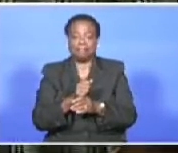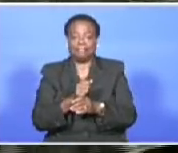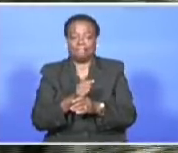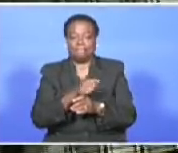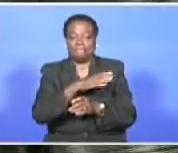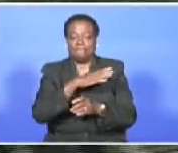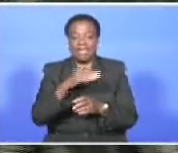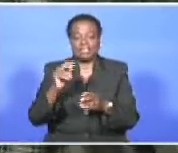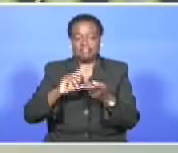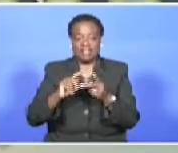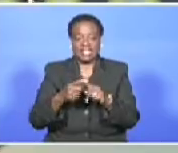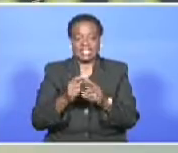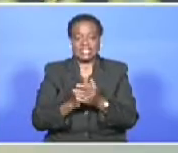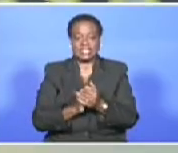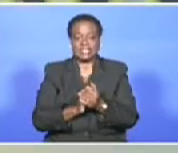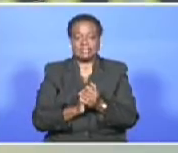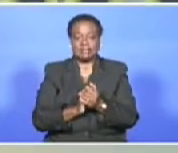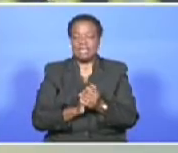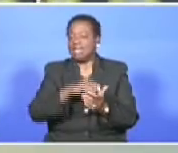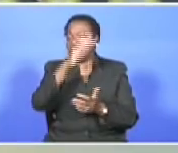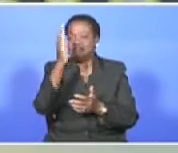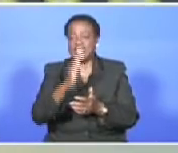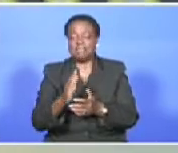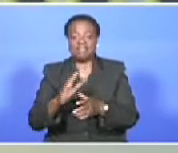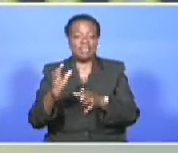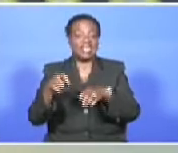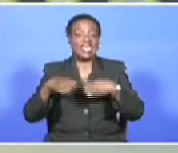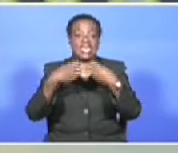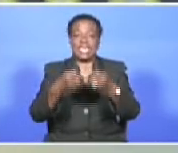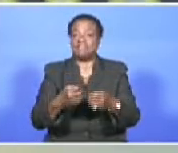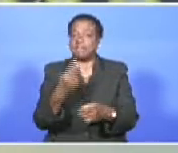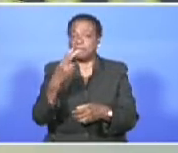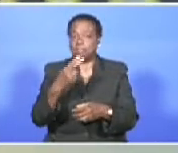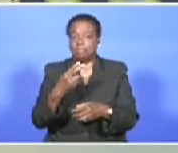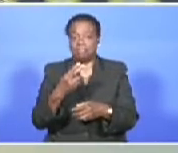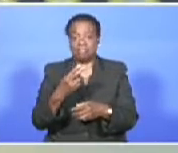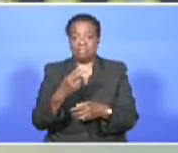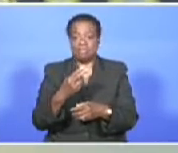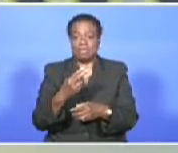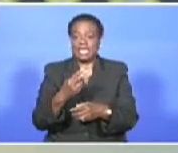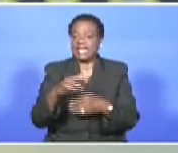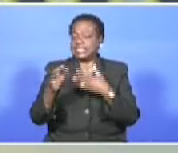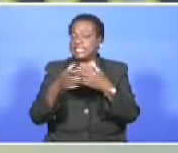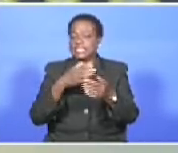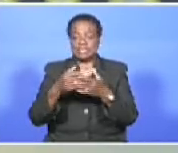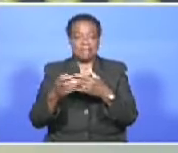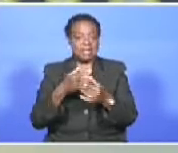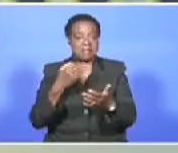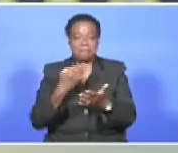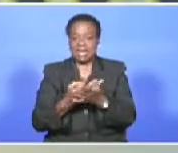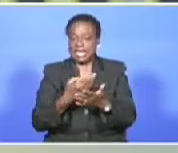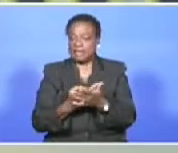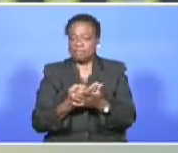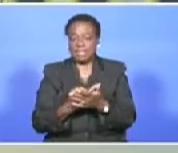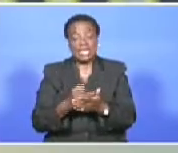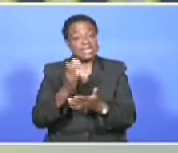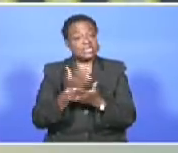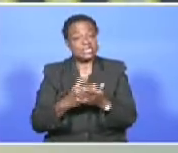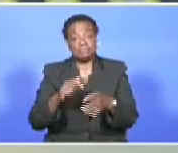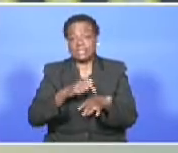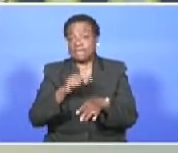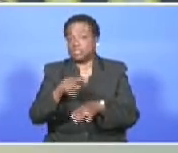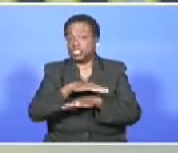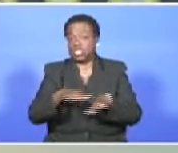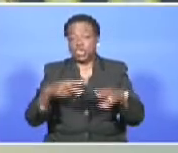advice for her peers. Never give up, regardless of finance, no backing. Sometimes you won't have people to back